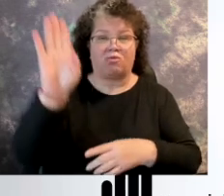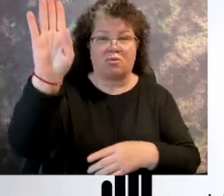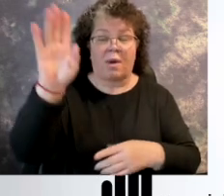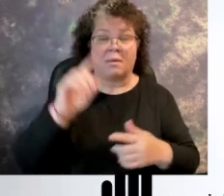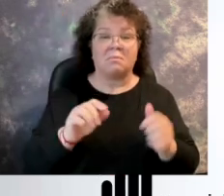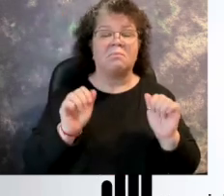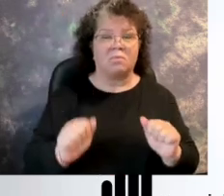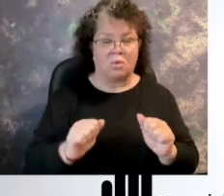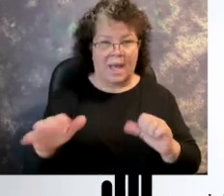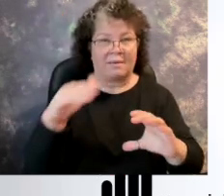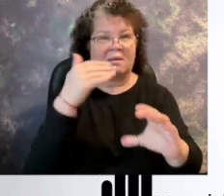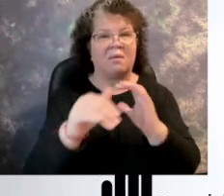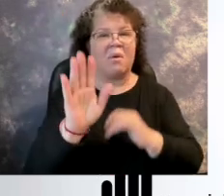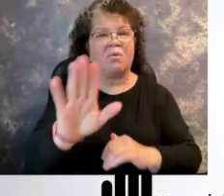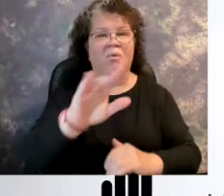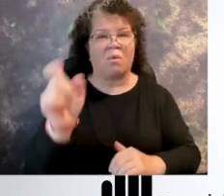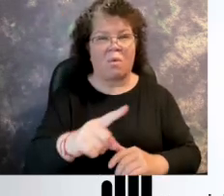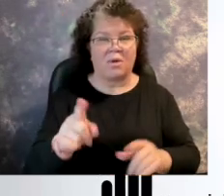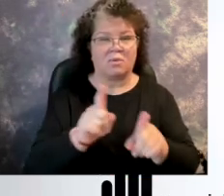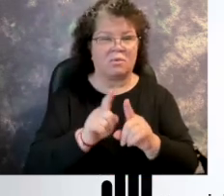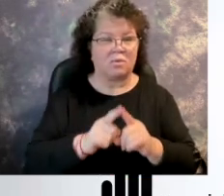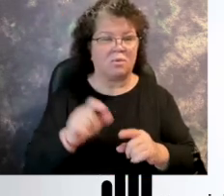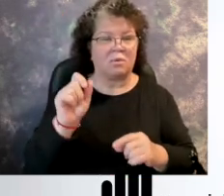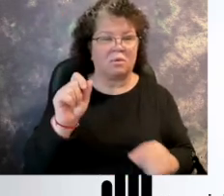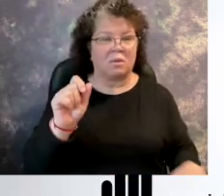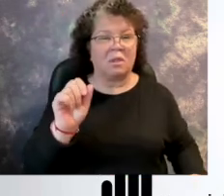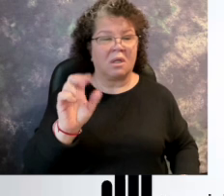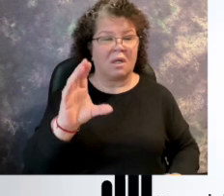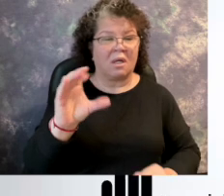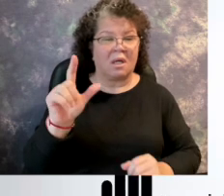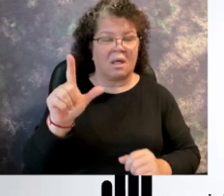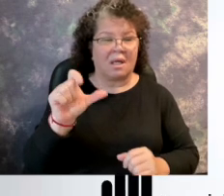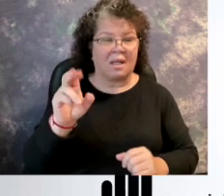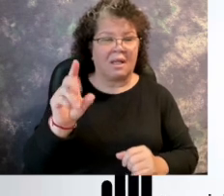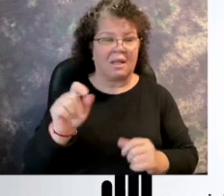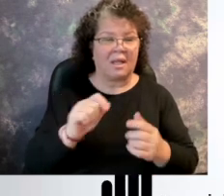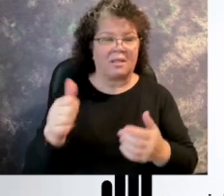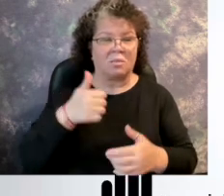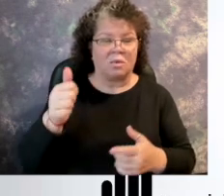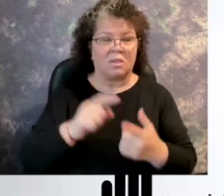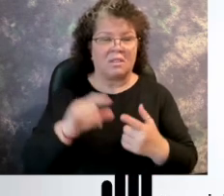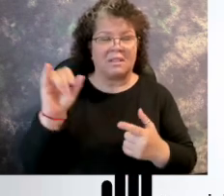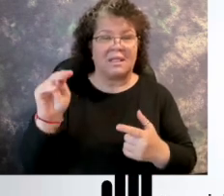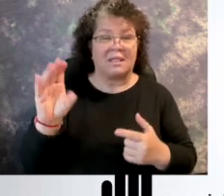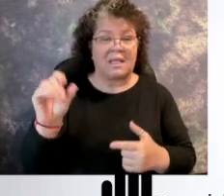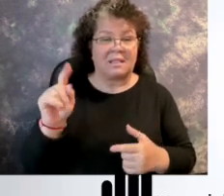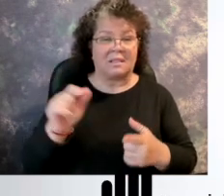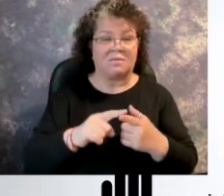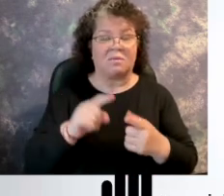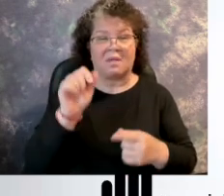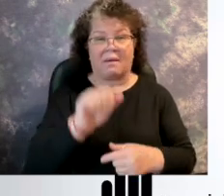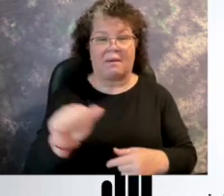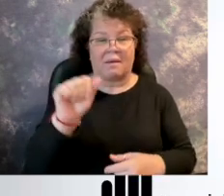questions to cleantransportationincentives@arb.ca.gov. This email address will also be posted in the chat in English